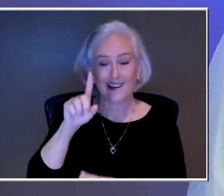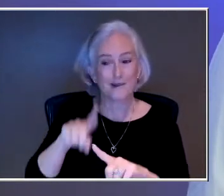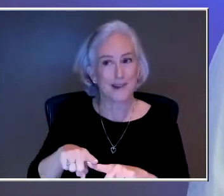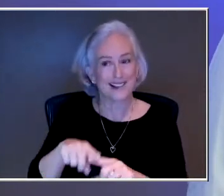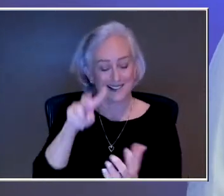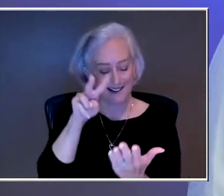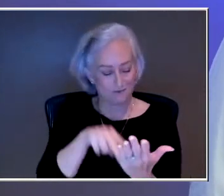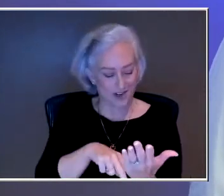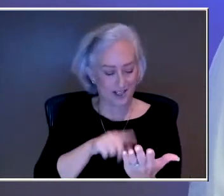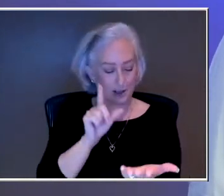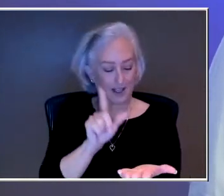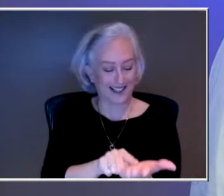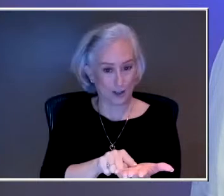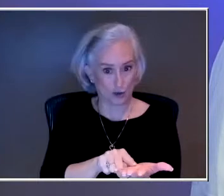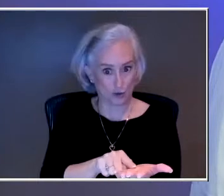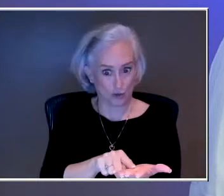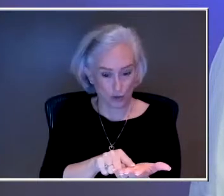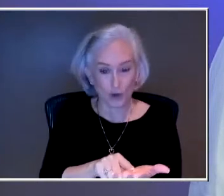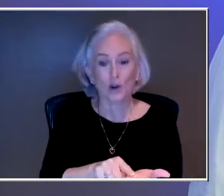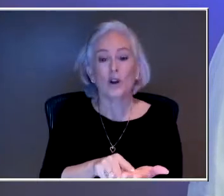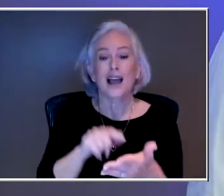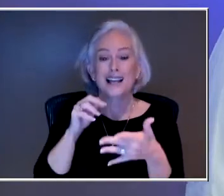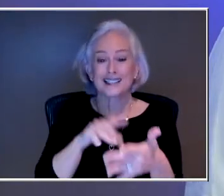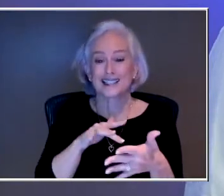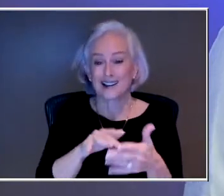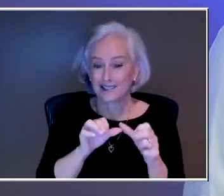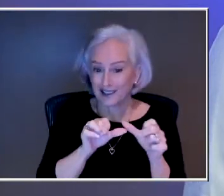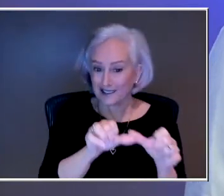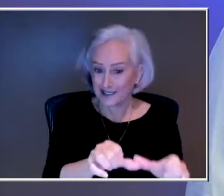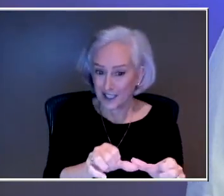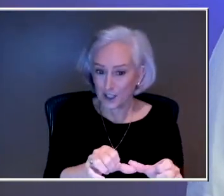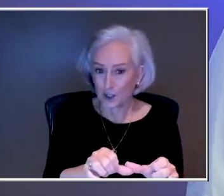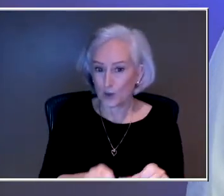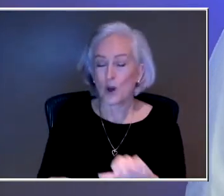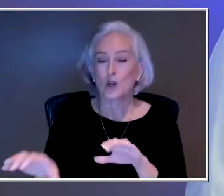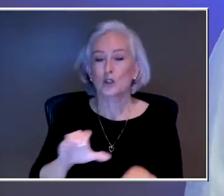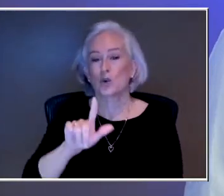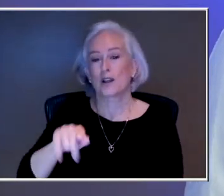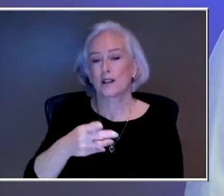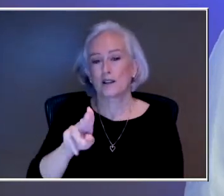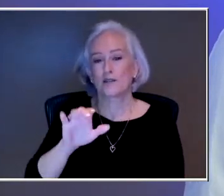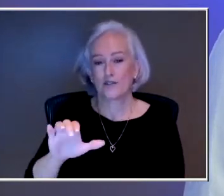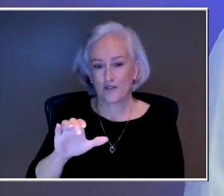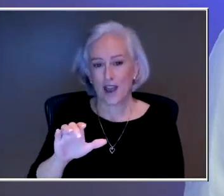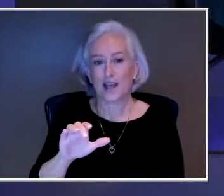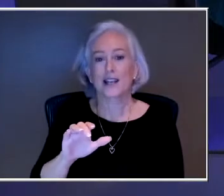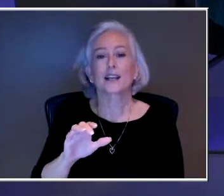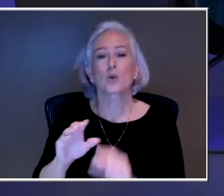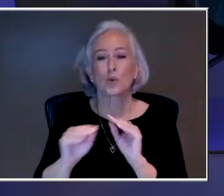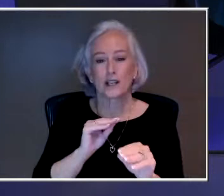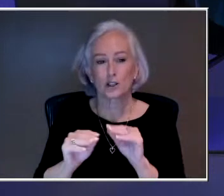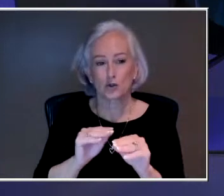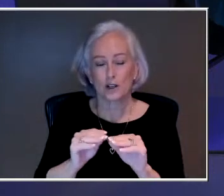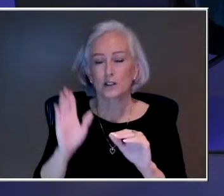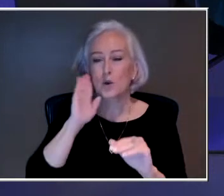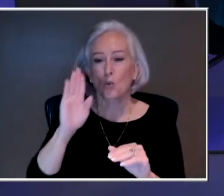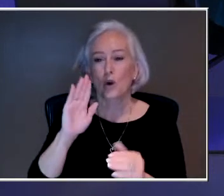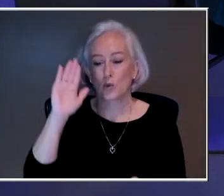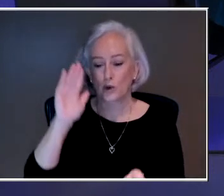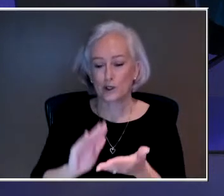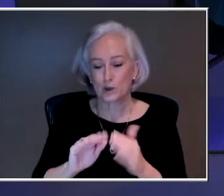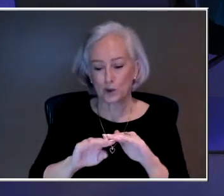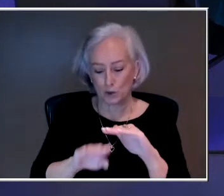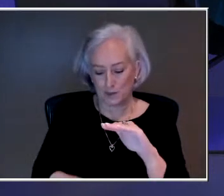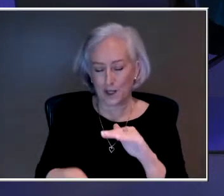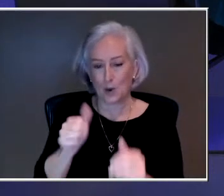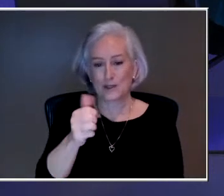ongoing studies, that doing these immediate lymphatic reconstructions will drop that down to well below 10%. So you've kind of touched on it, but why was Adrian such